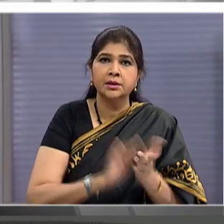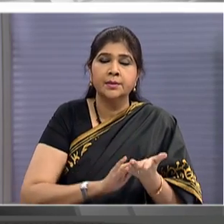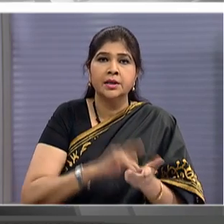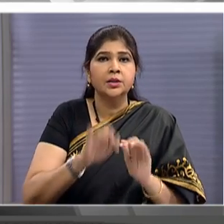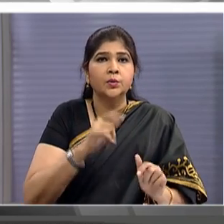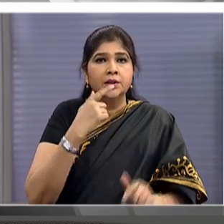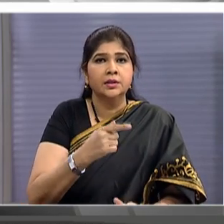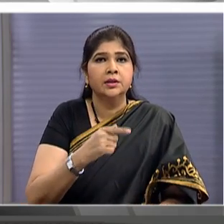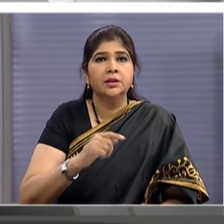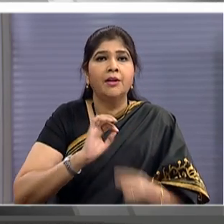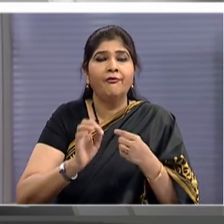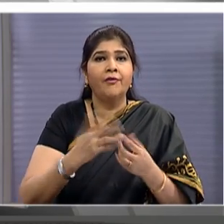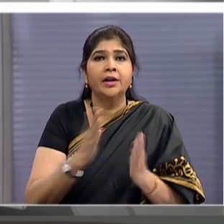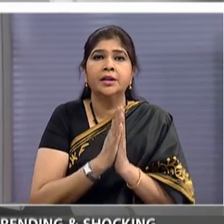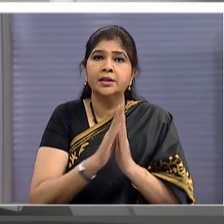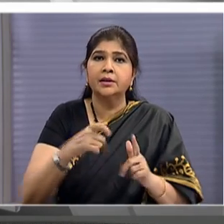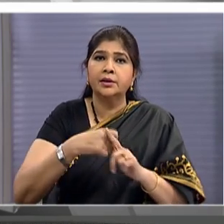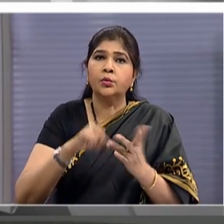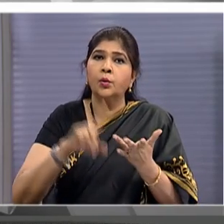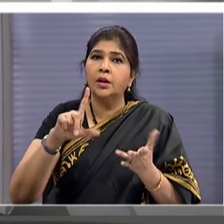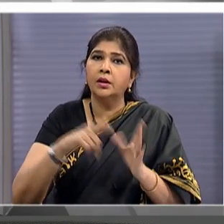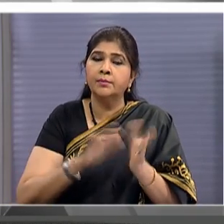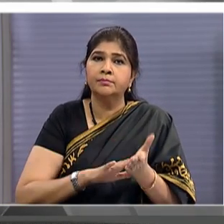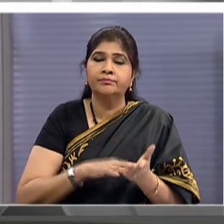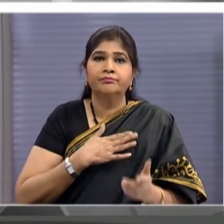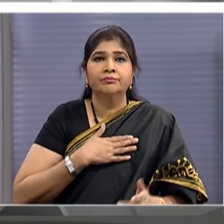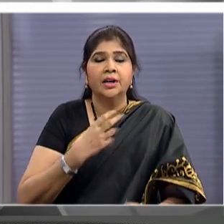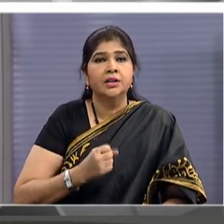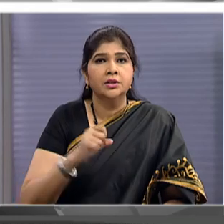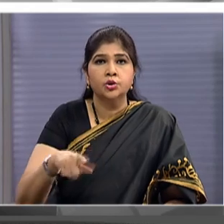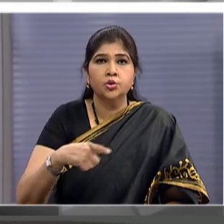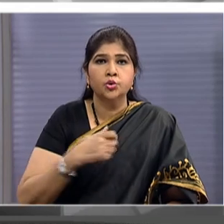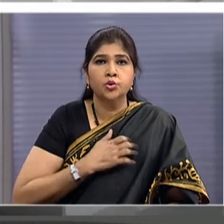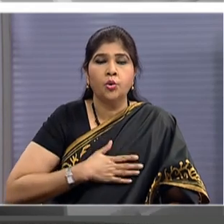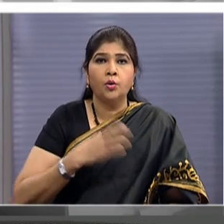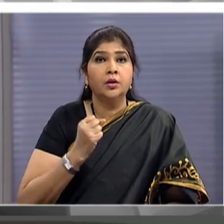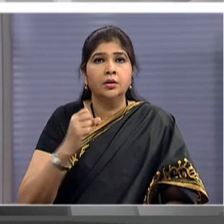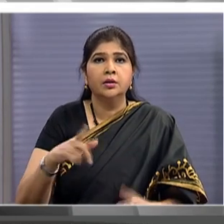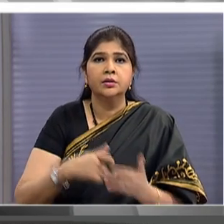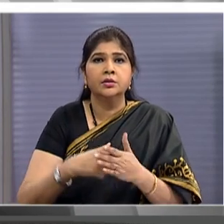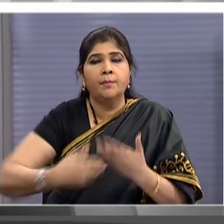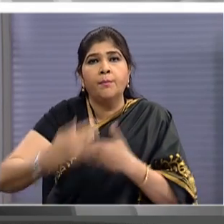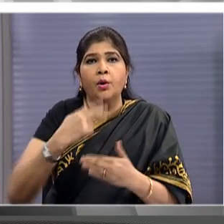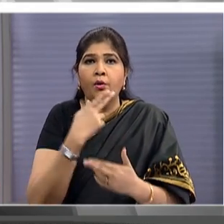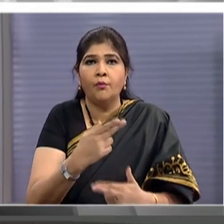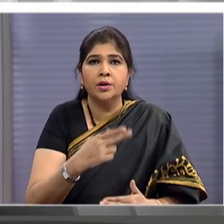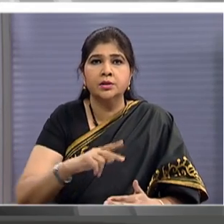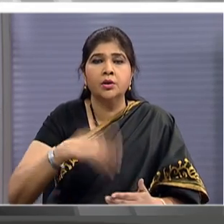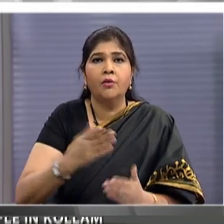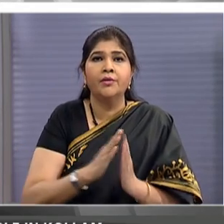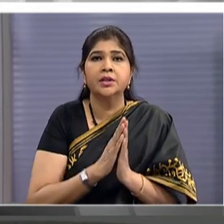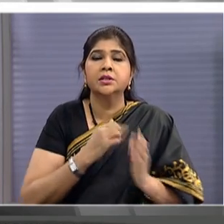he said that the fire at the temple in Kollam is heartrending and shocking beyond words. Offering